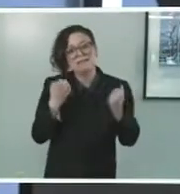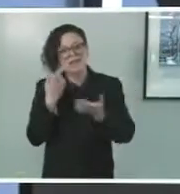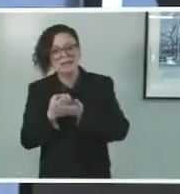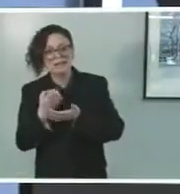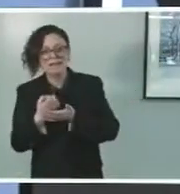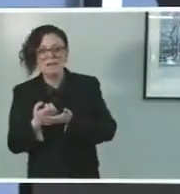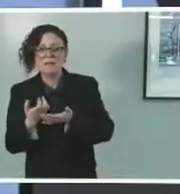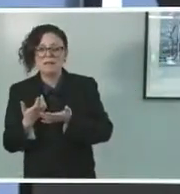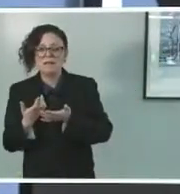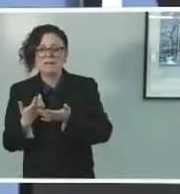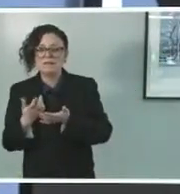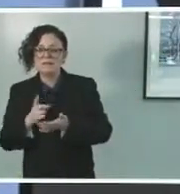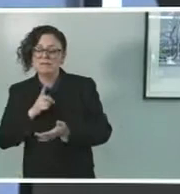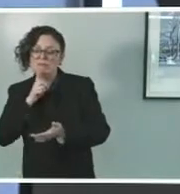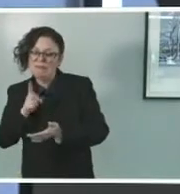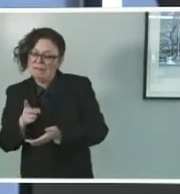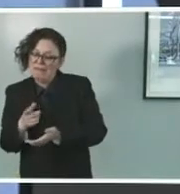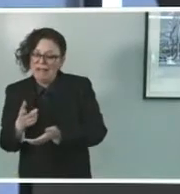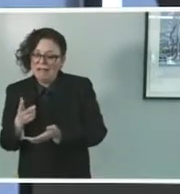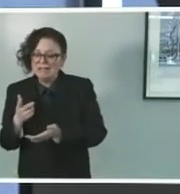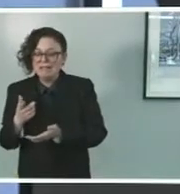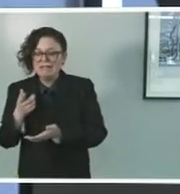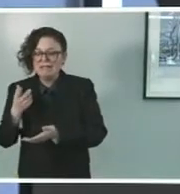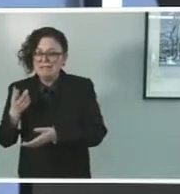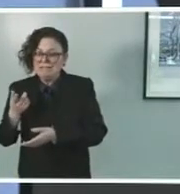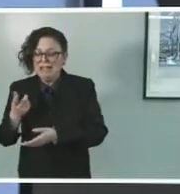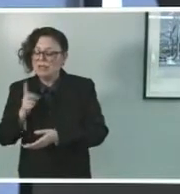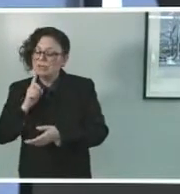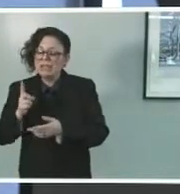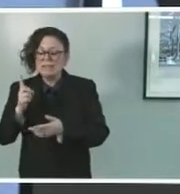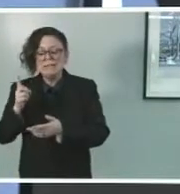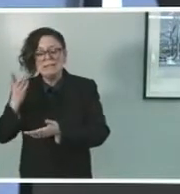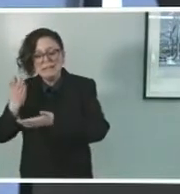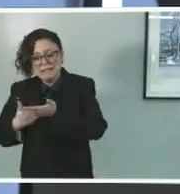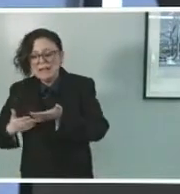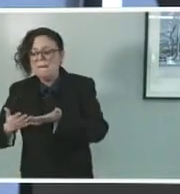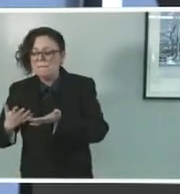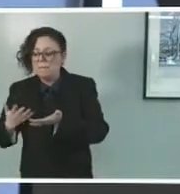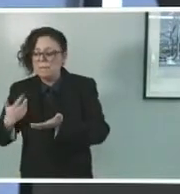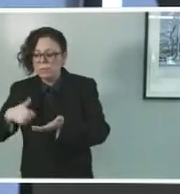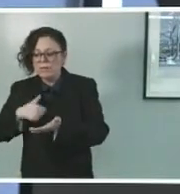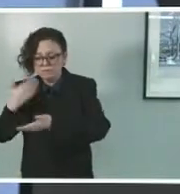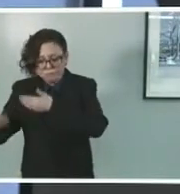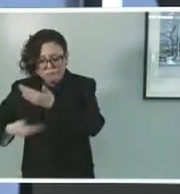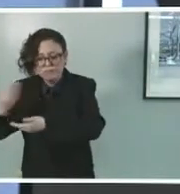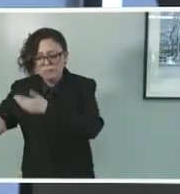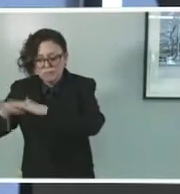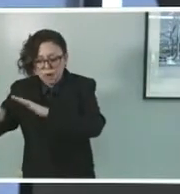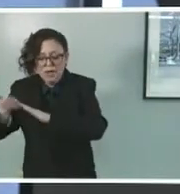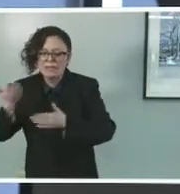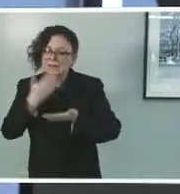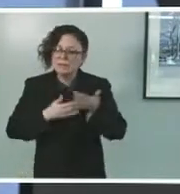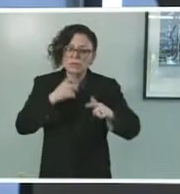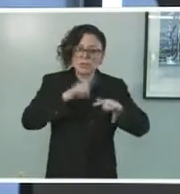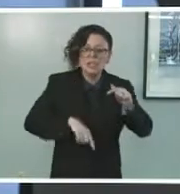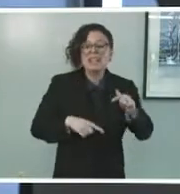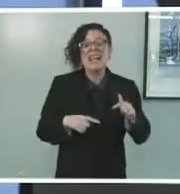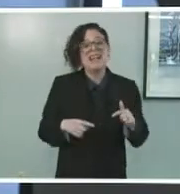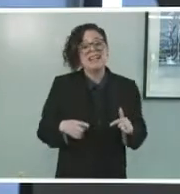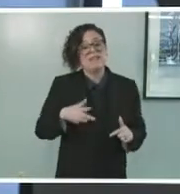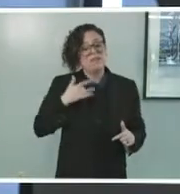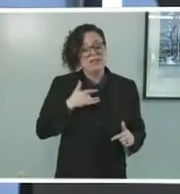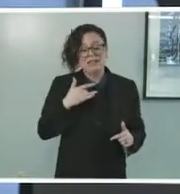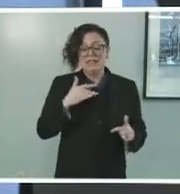some businesses are going to fall into that. I think the categories are pretty broad. And frankly, I think that the city did a good job and the county did when they